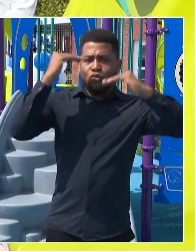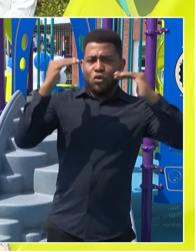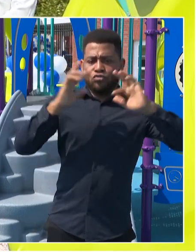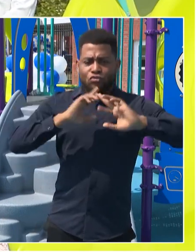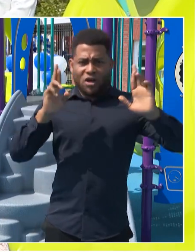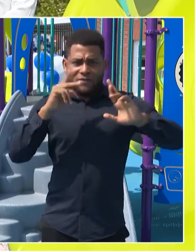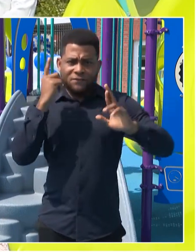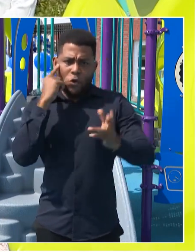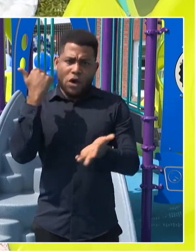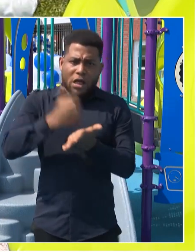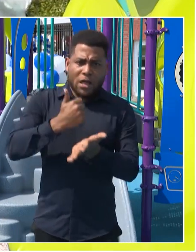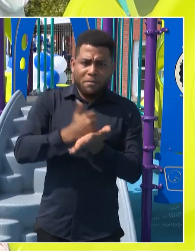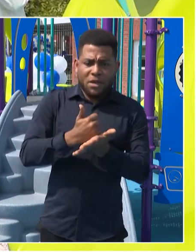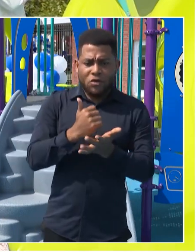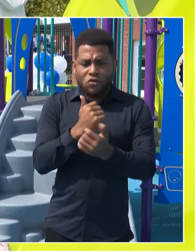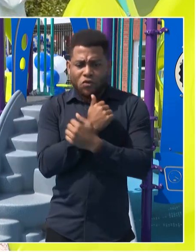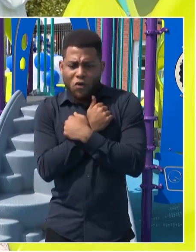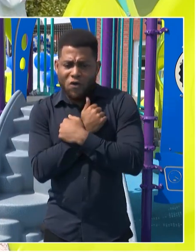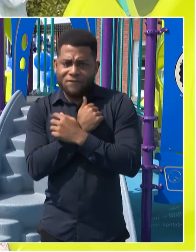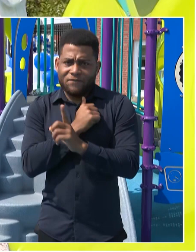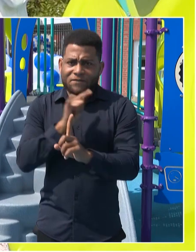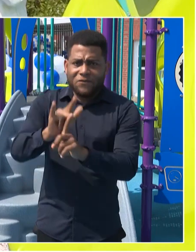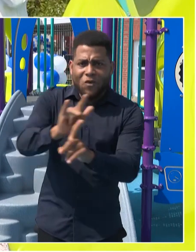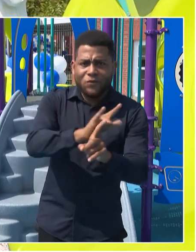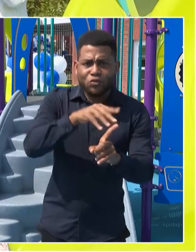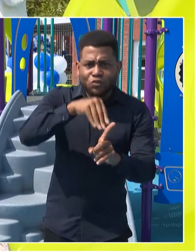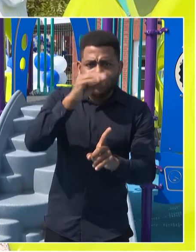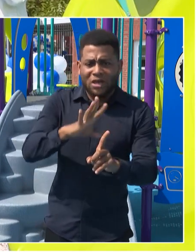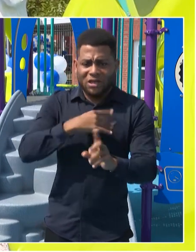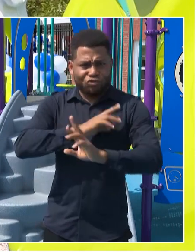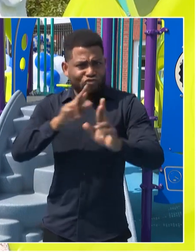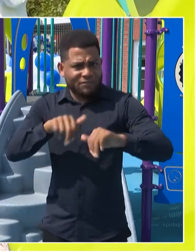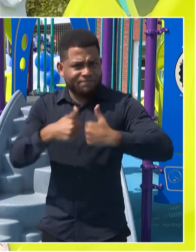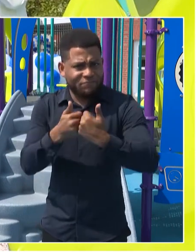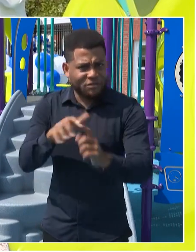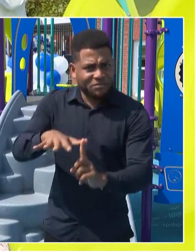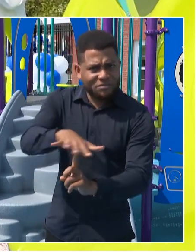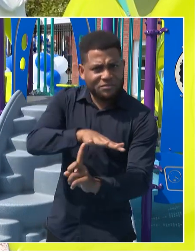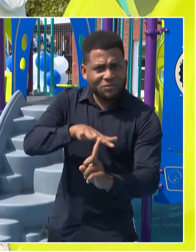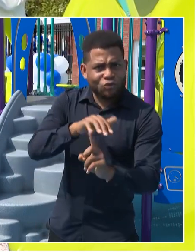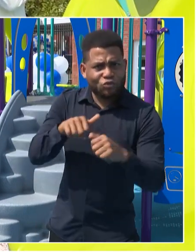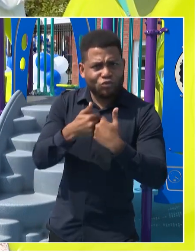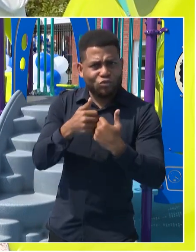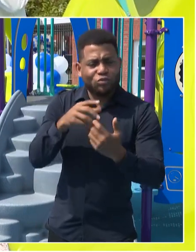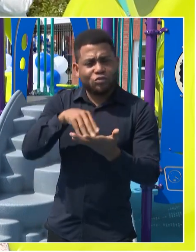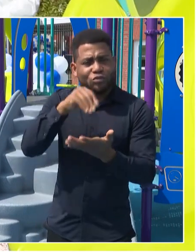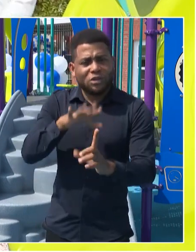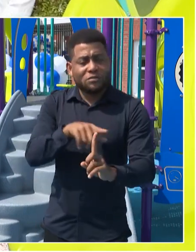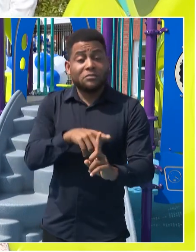parents here? Give them a big round of applause. Thank you, parents. I